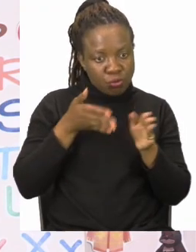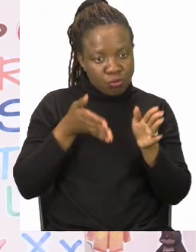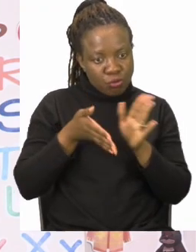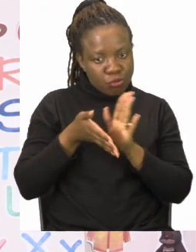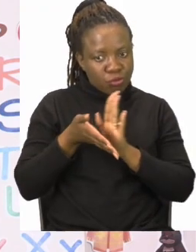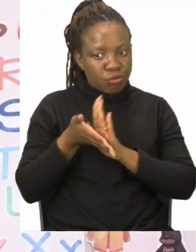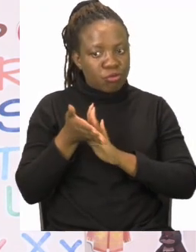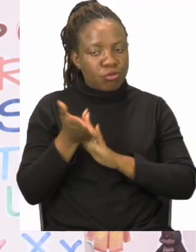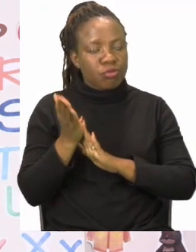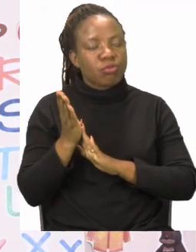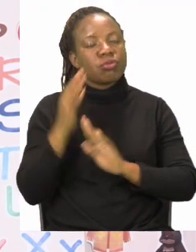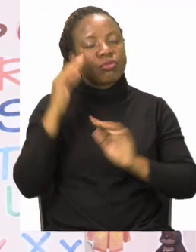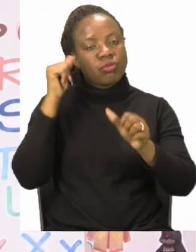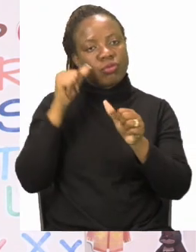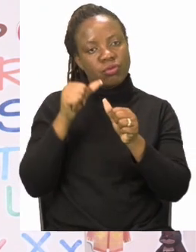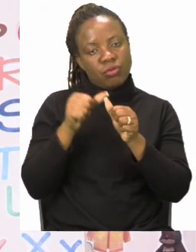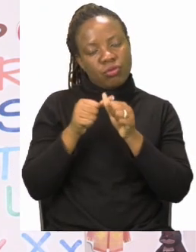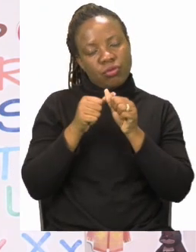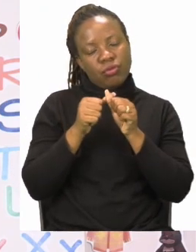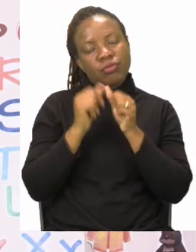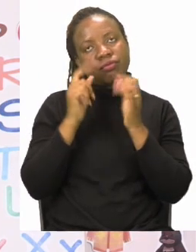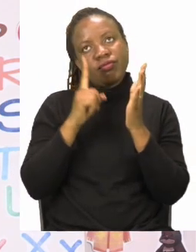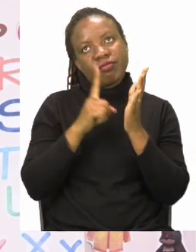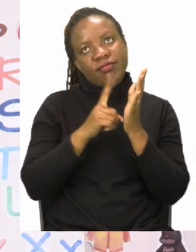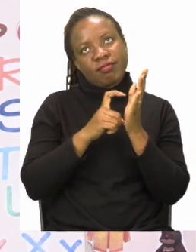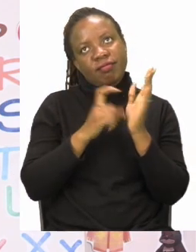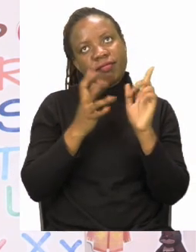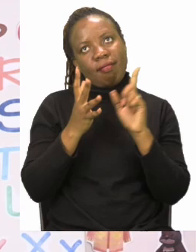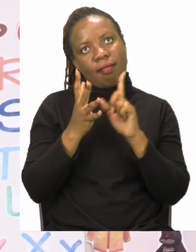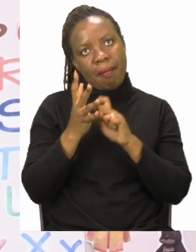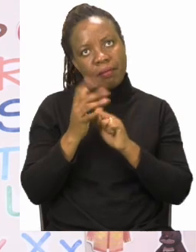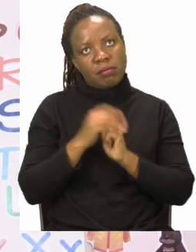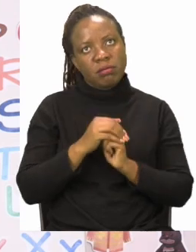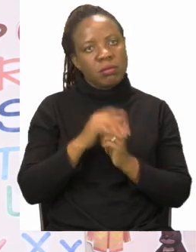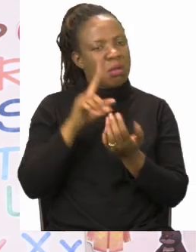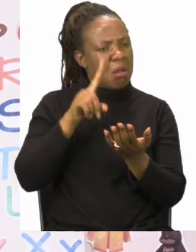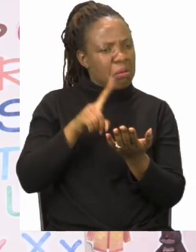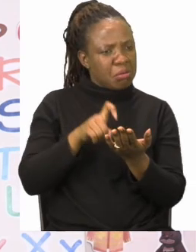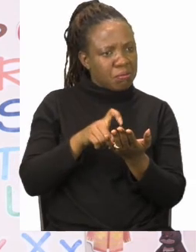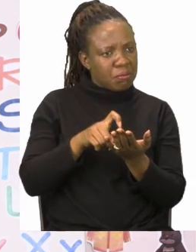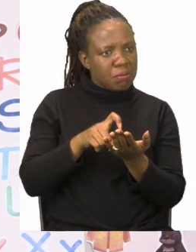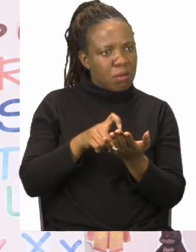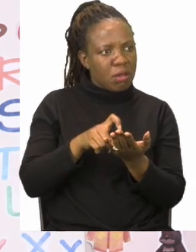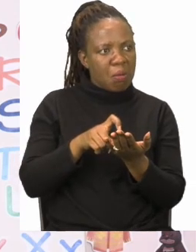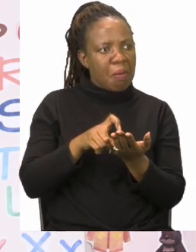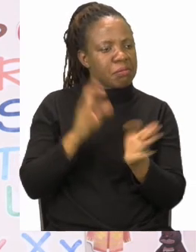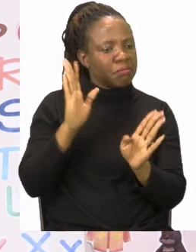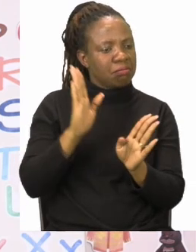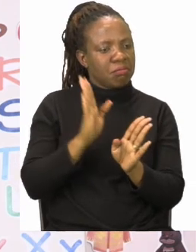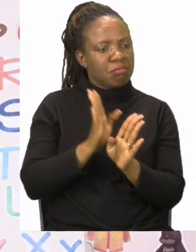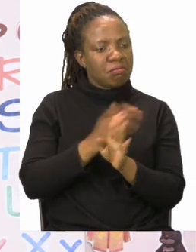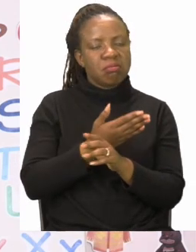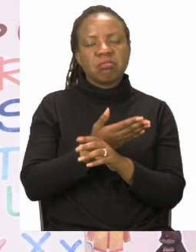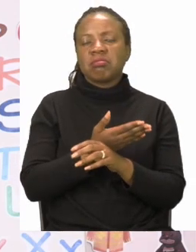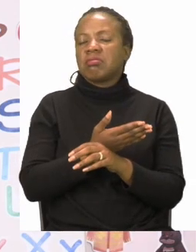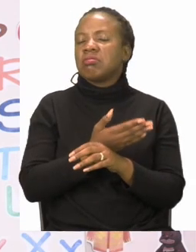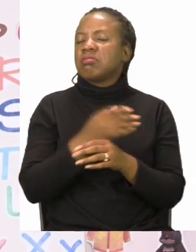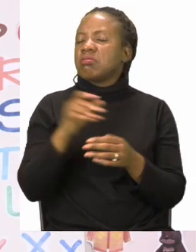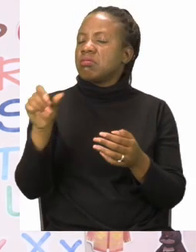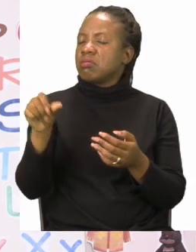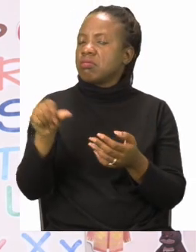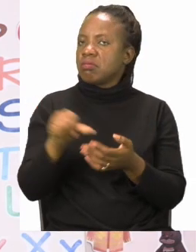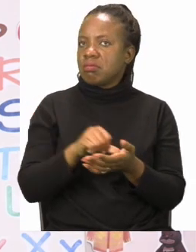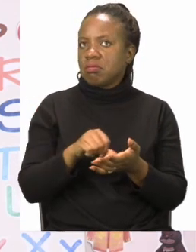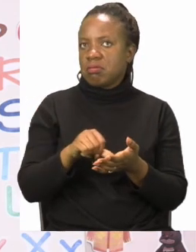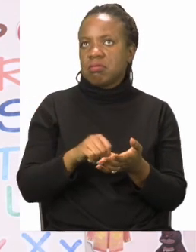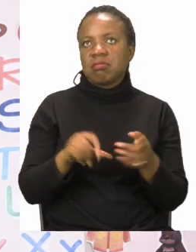to sanitize. Remember, sanitizing keeps all the nasty germs away and it keeps us